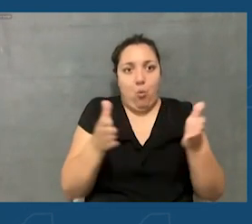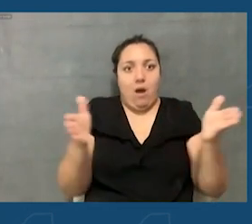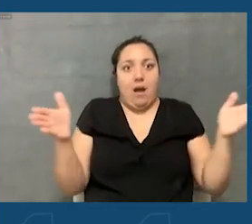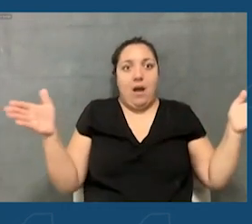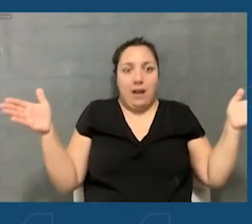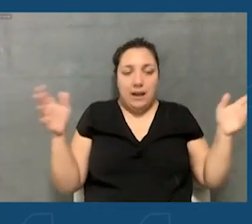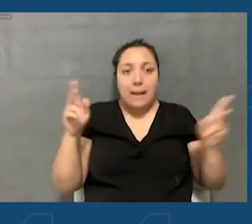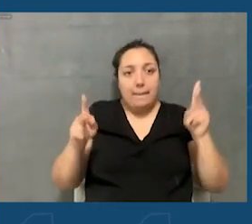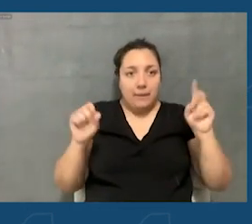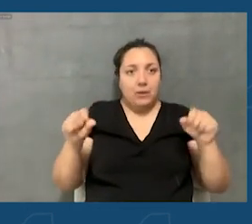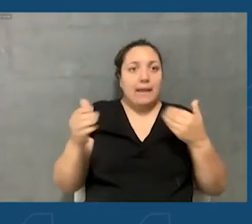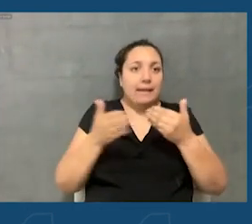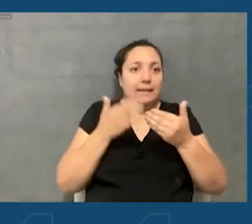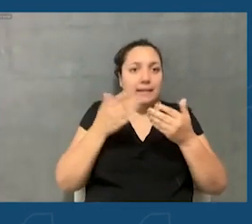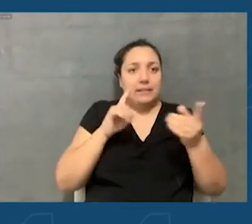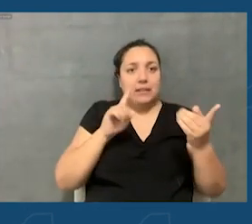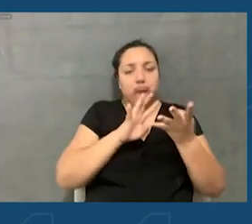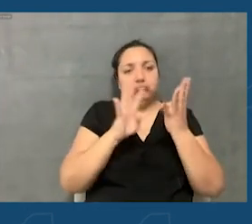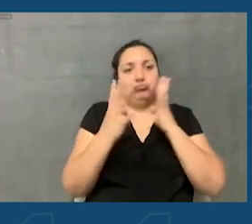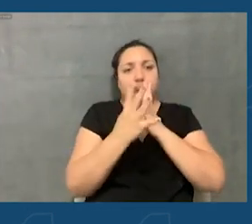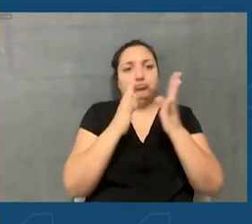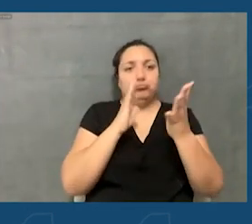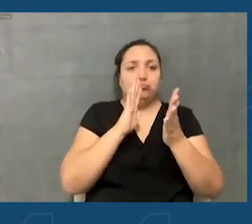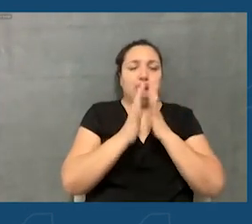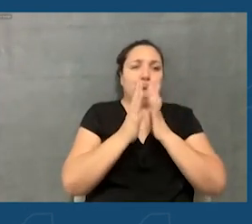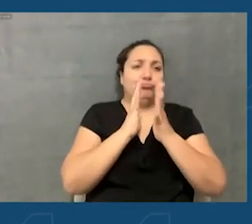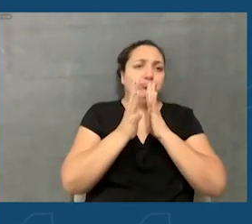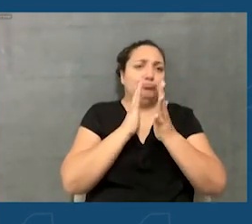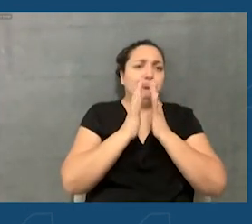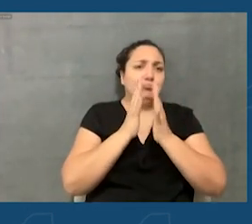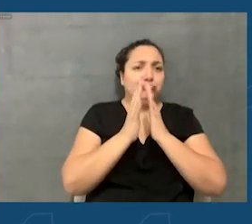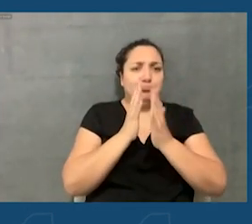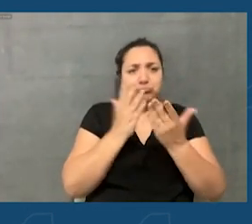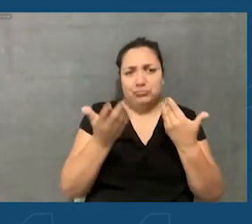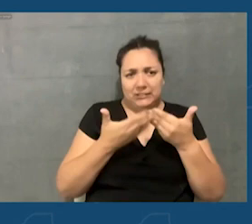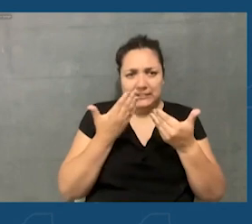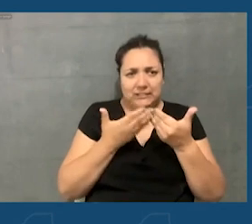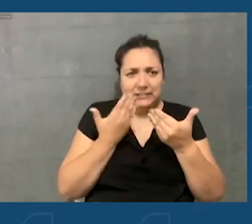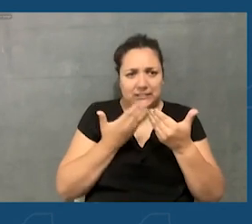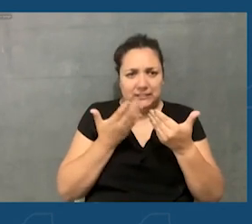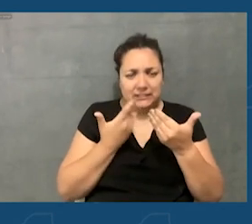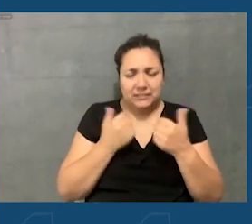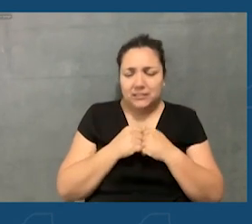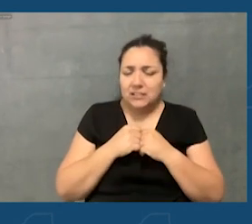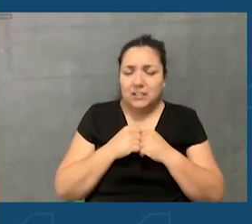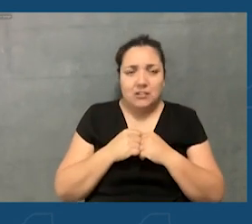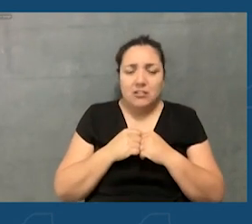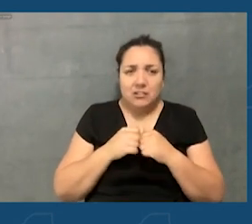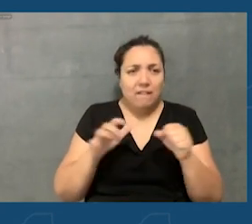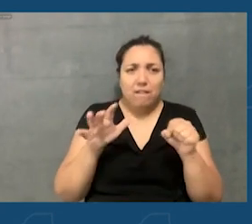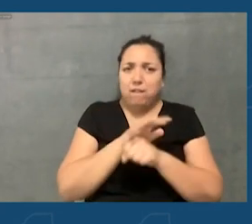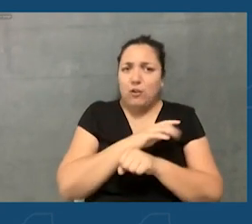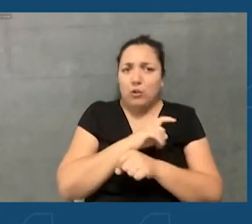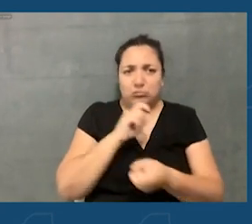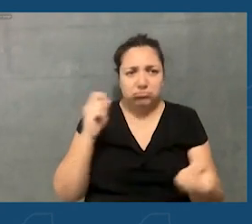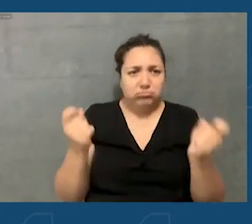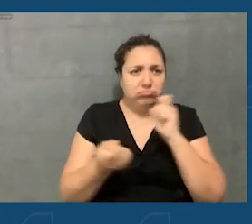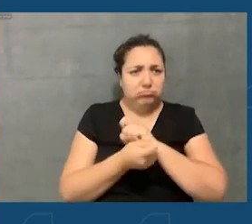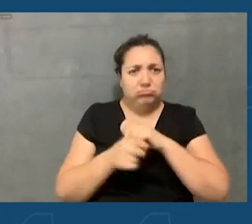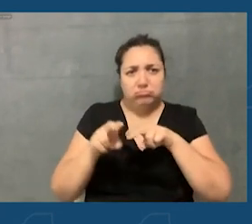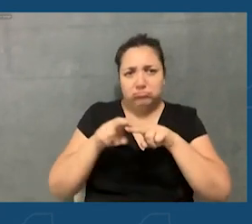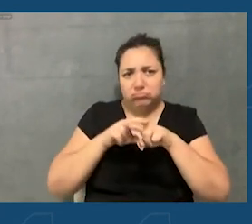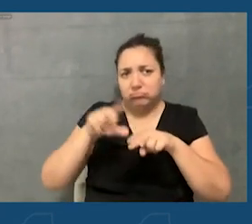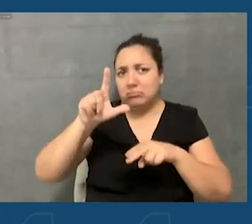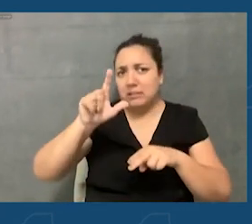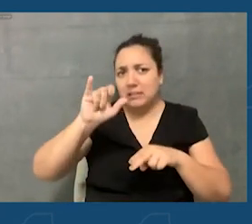around. And this is a total transformation of the subways and of the LIRR, but it's